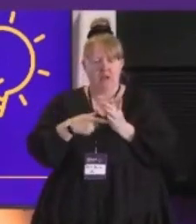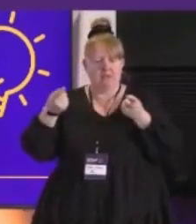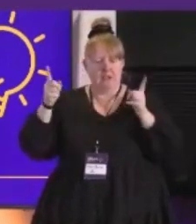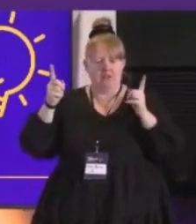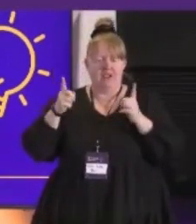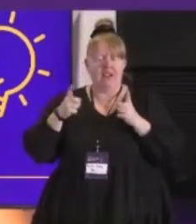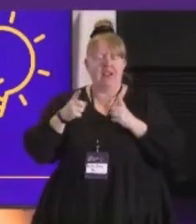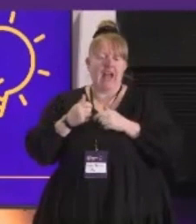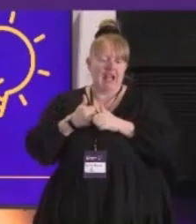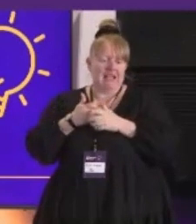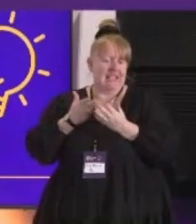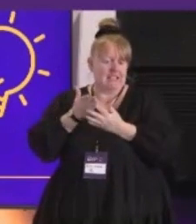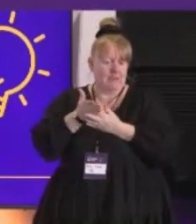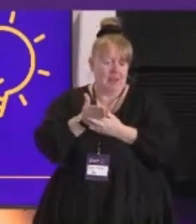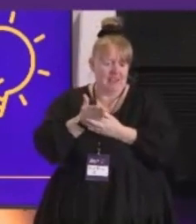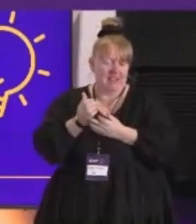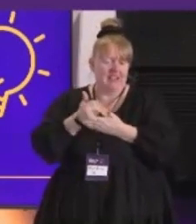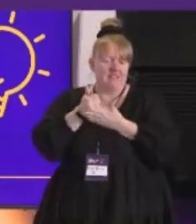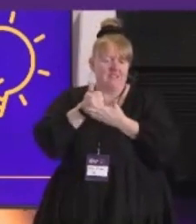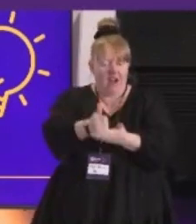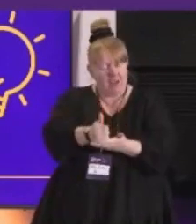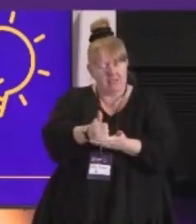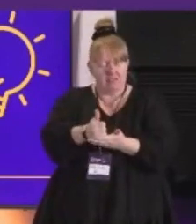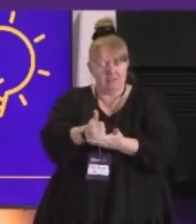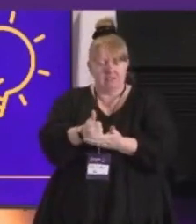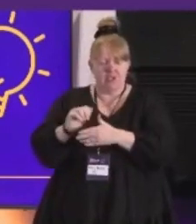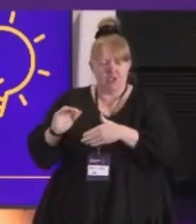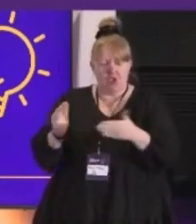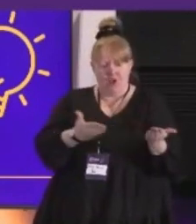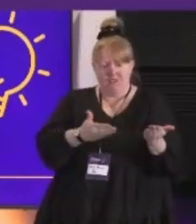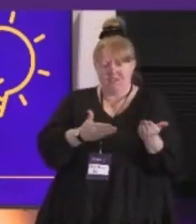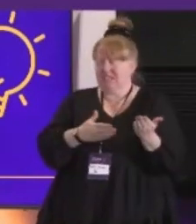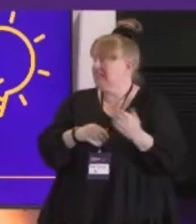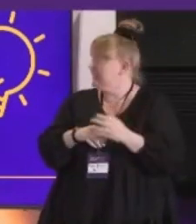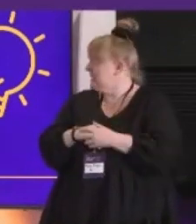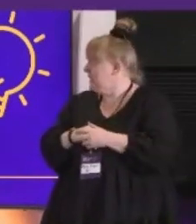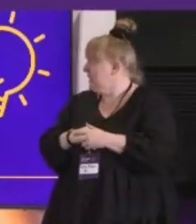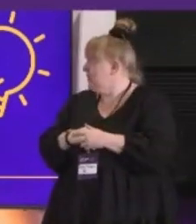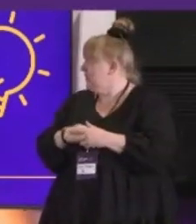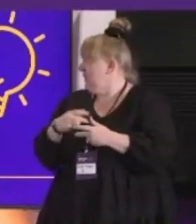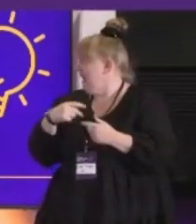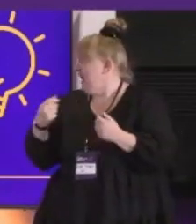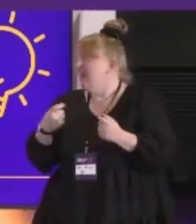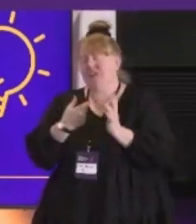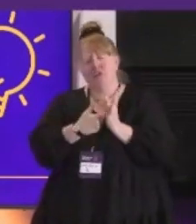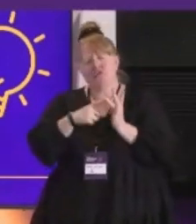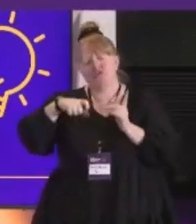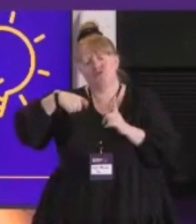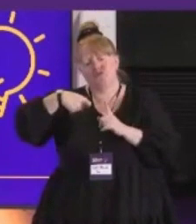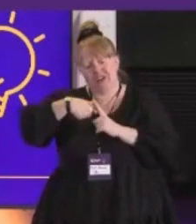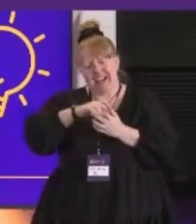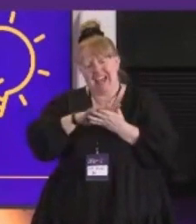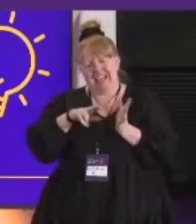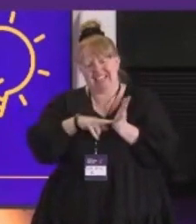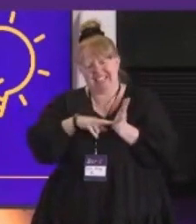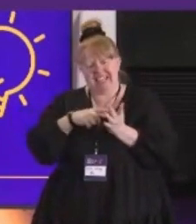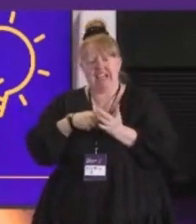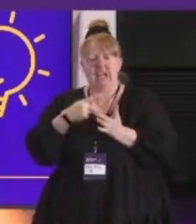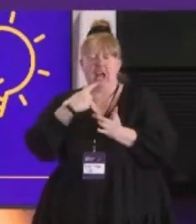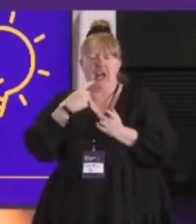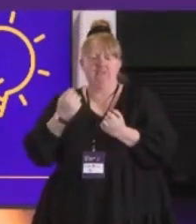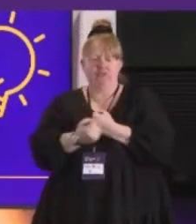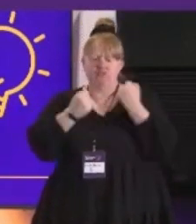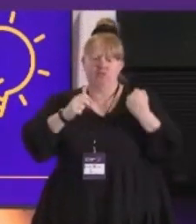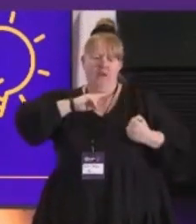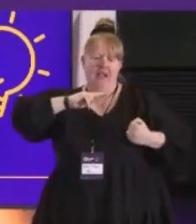Accessibility Advisory Services at the Rick Hansen Foundation. I speak to you in a very strong English accent, but I'm very proud to call Canada my home.